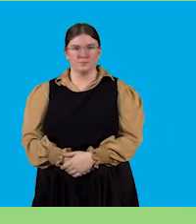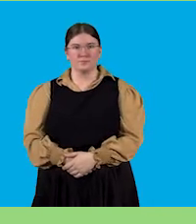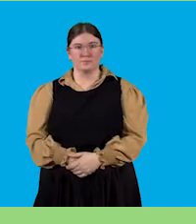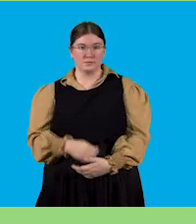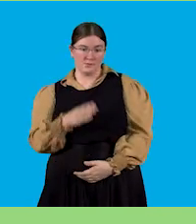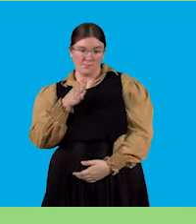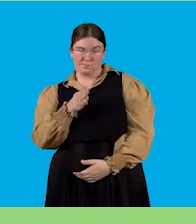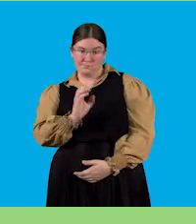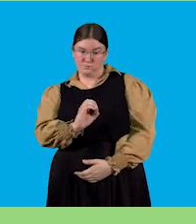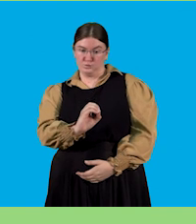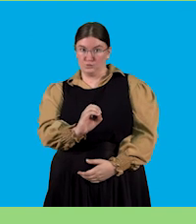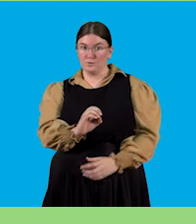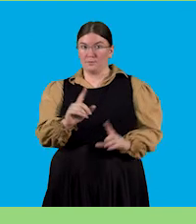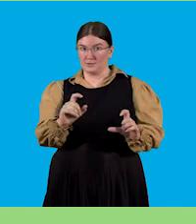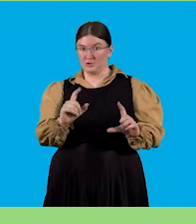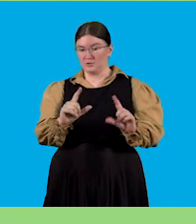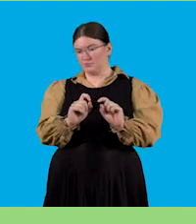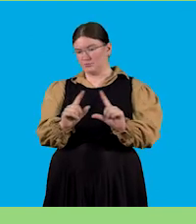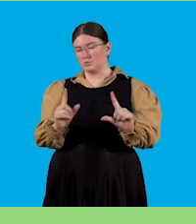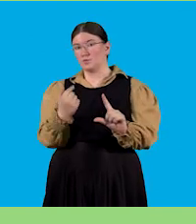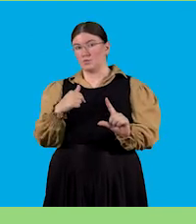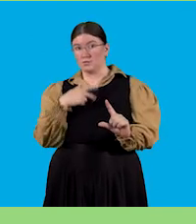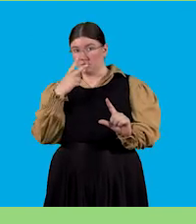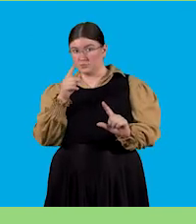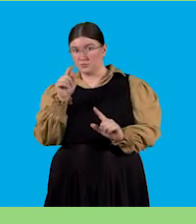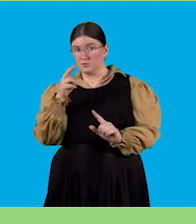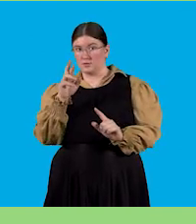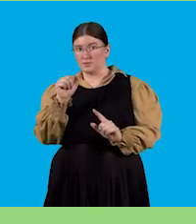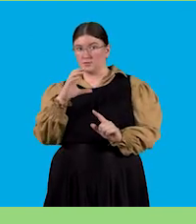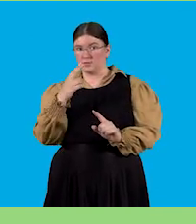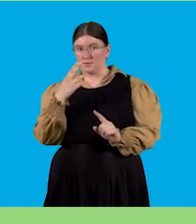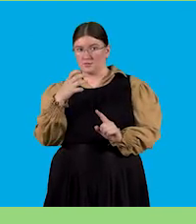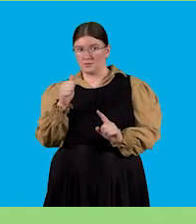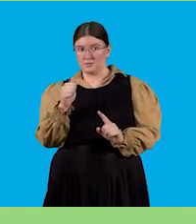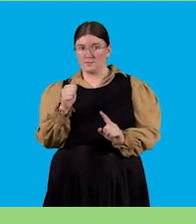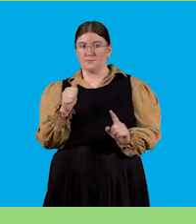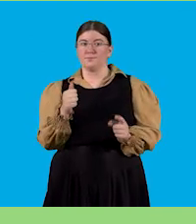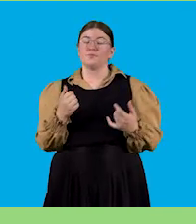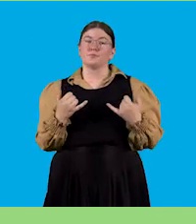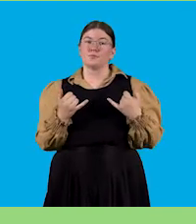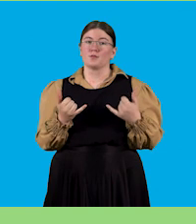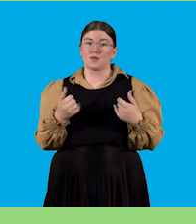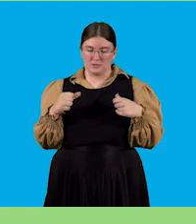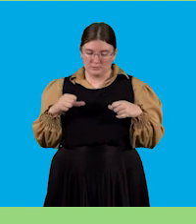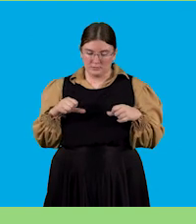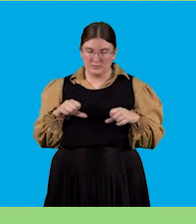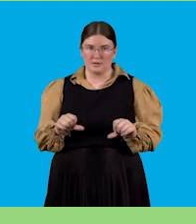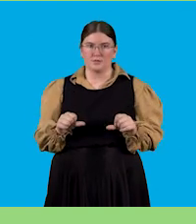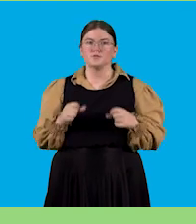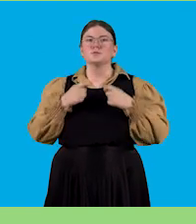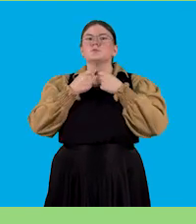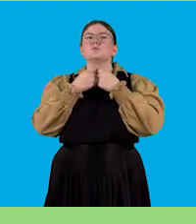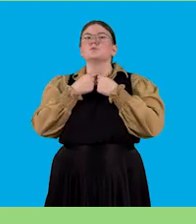Here is a picture to show us that we have just looked at the trachea, and from the